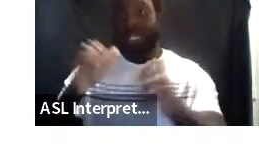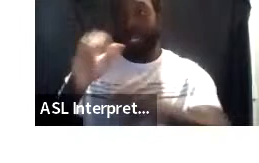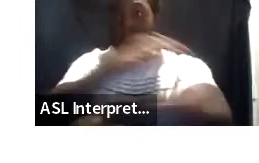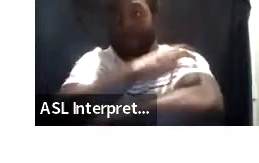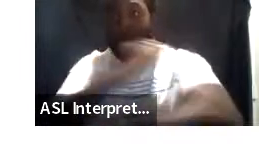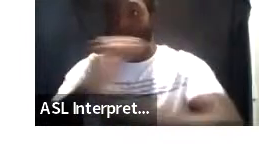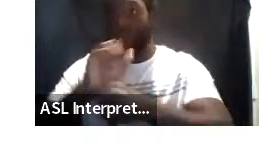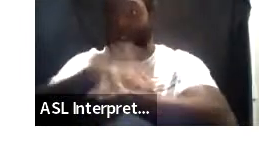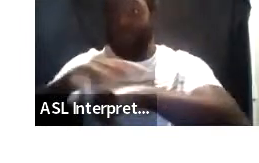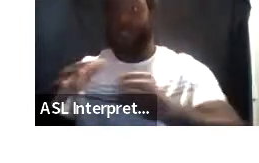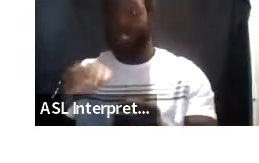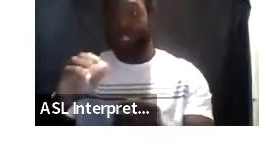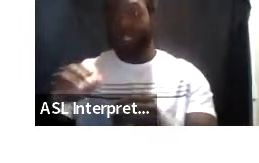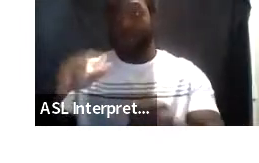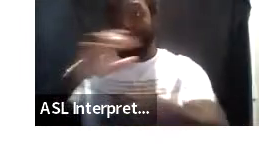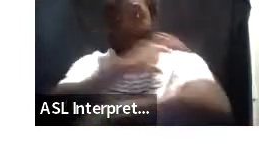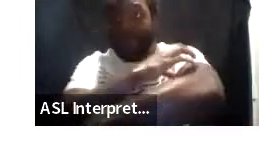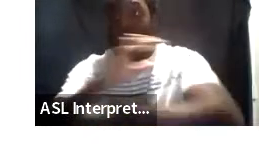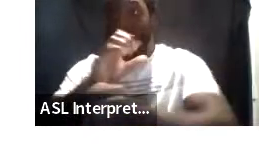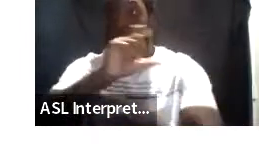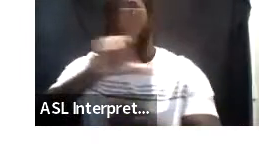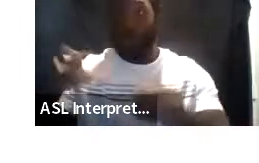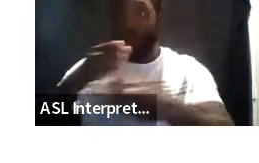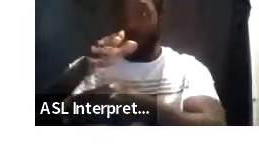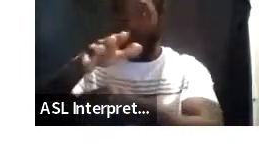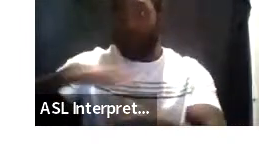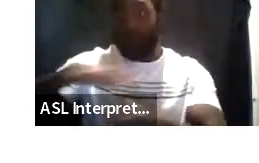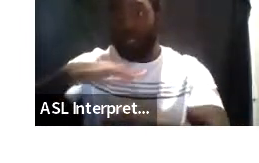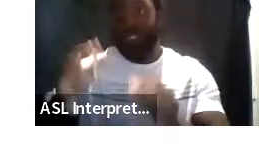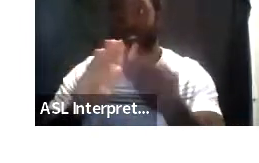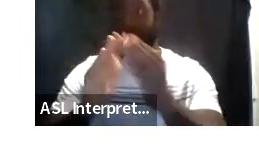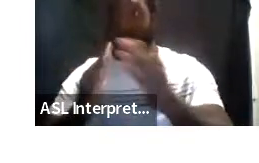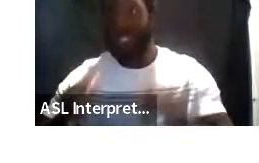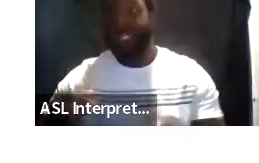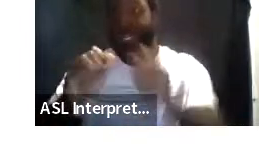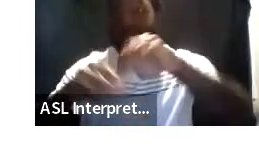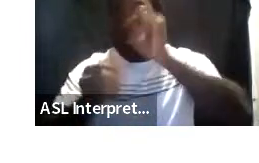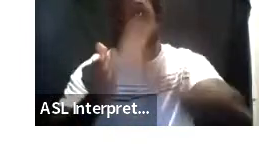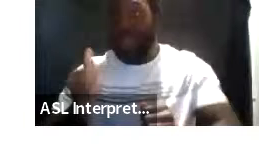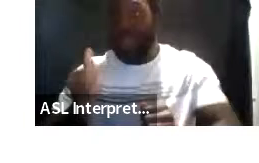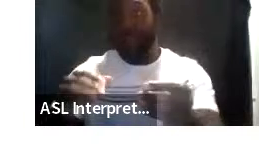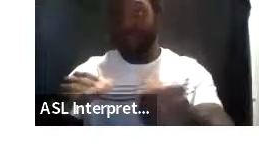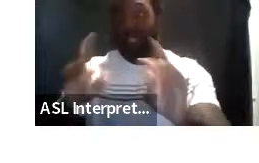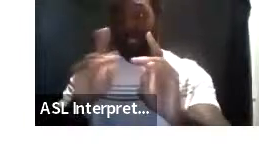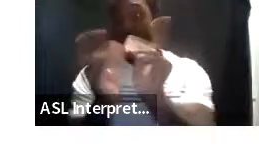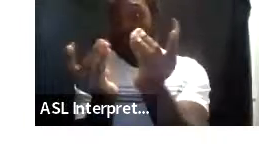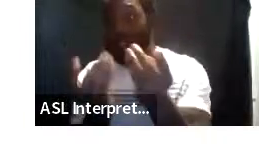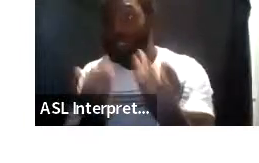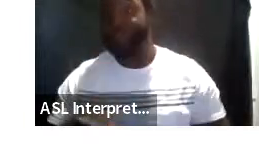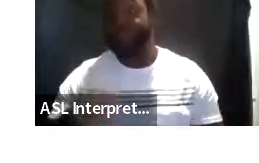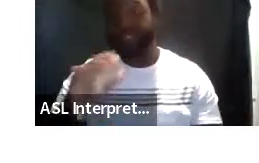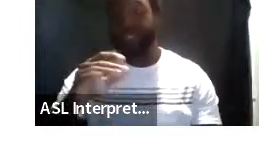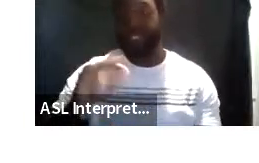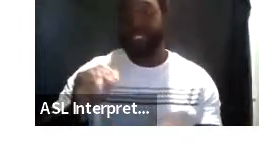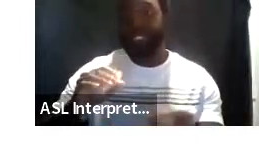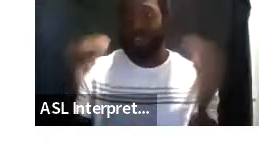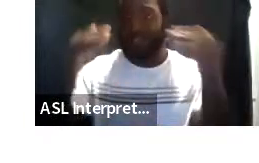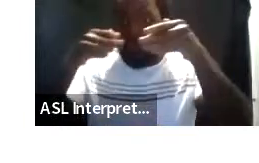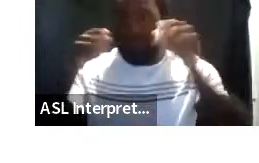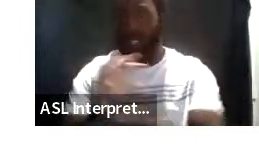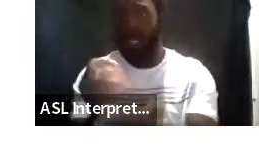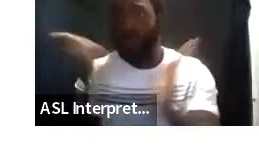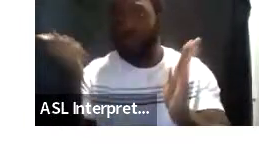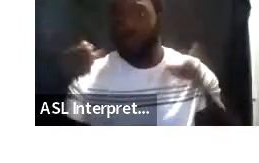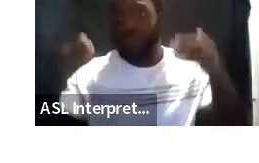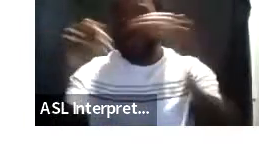type across the city, every community district, and every borough. We're focused mainly on removing obstacles. There are so